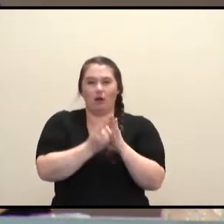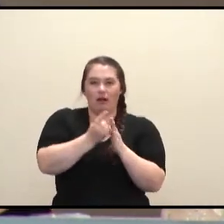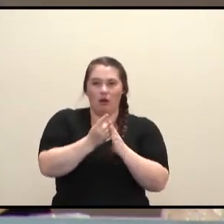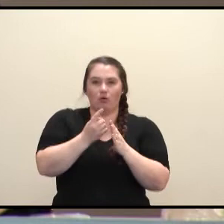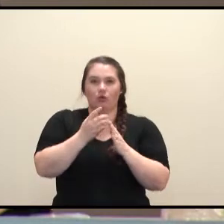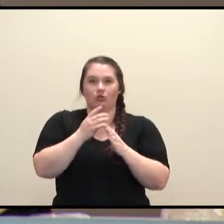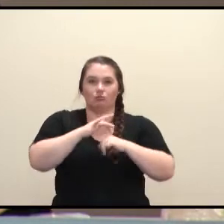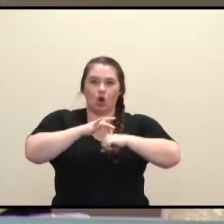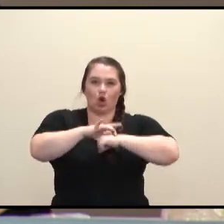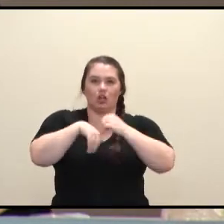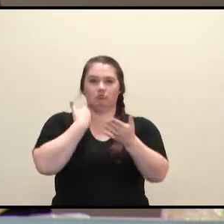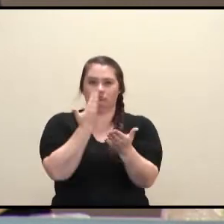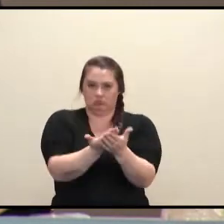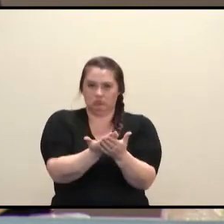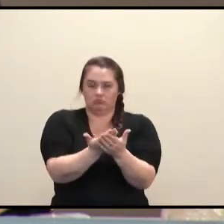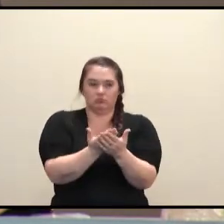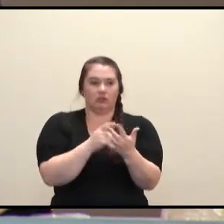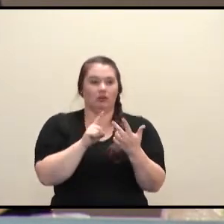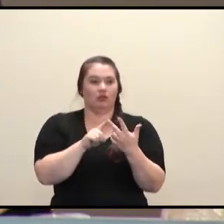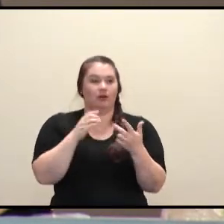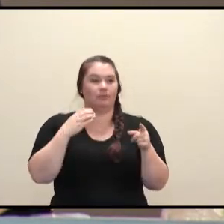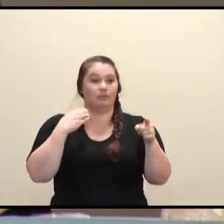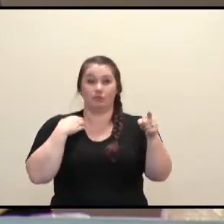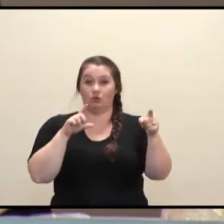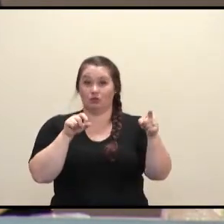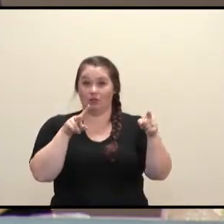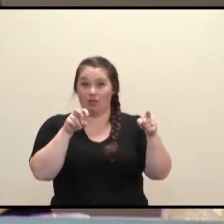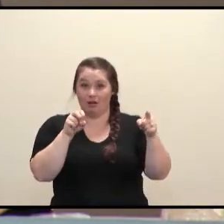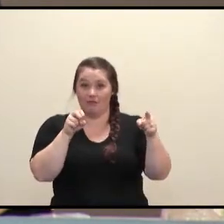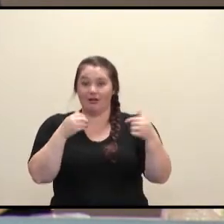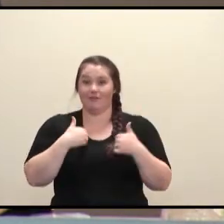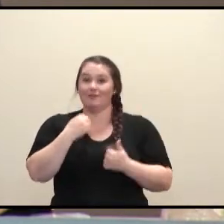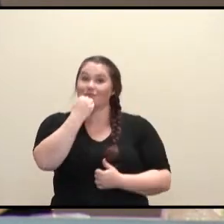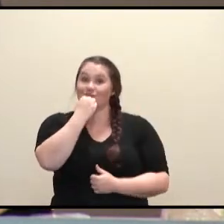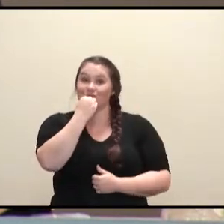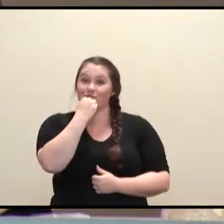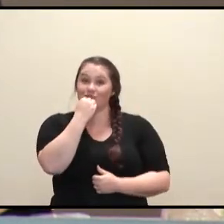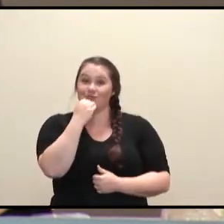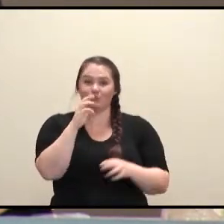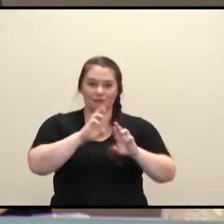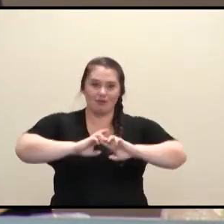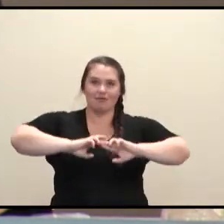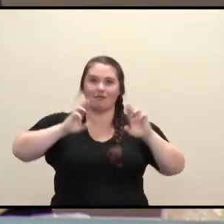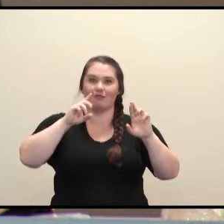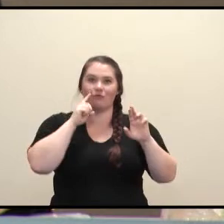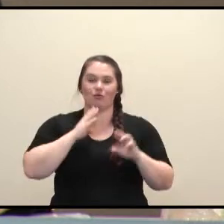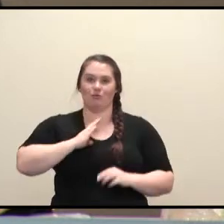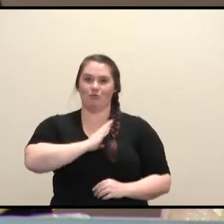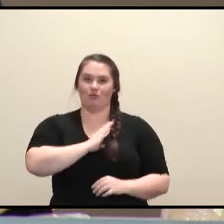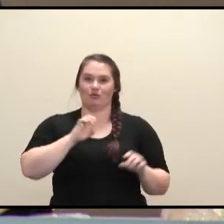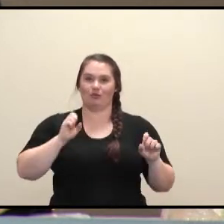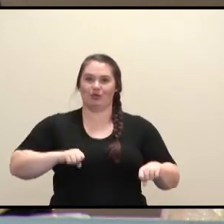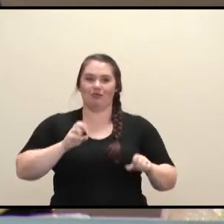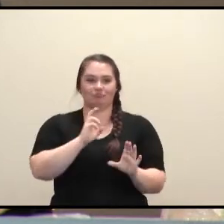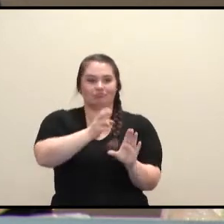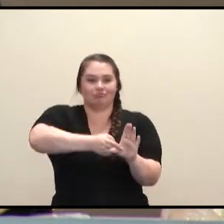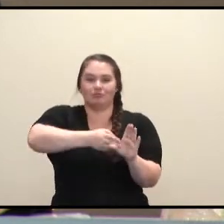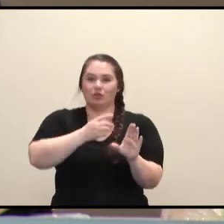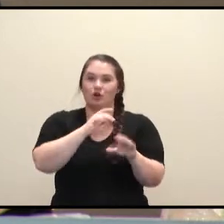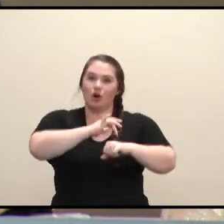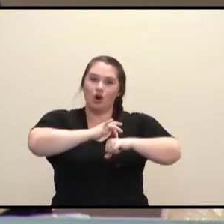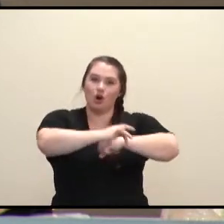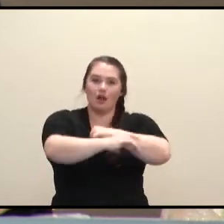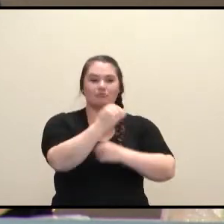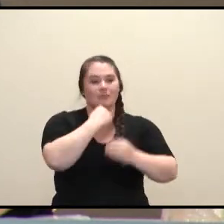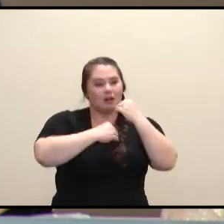early. And Coach Love has planned a meal for us at the stadium, so the board can join early, and